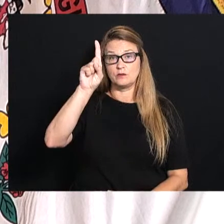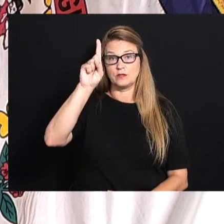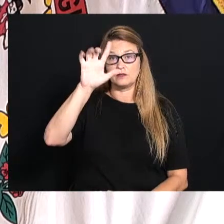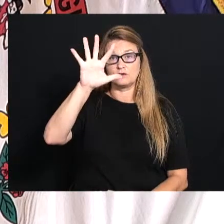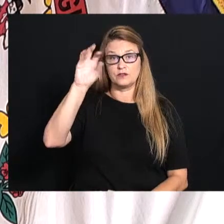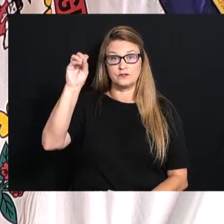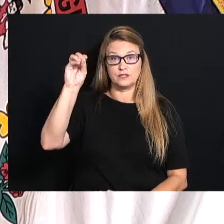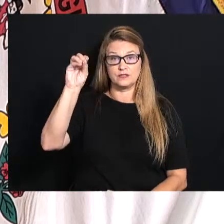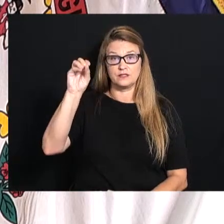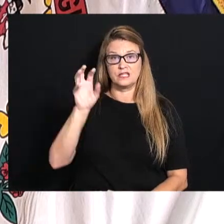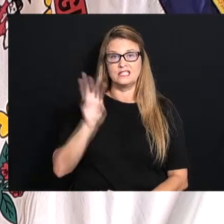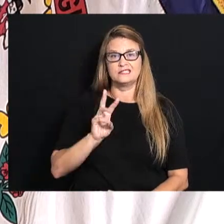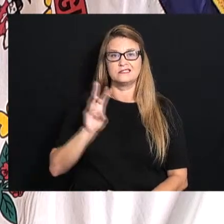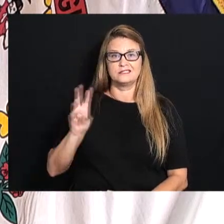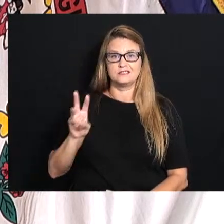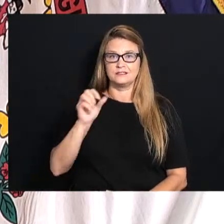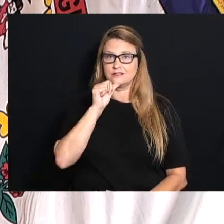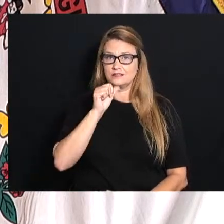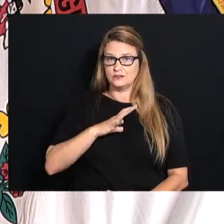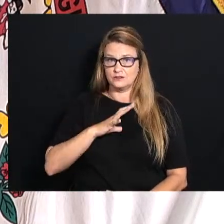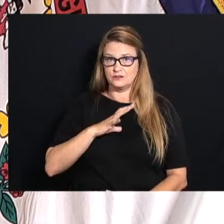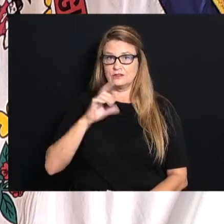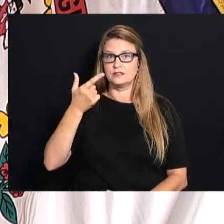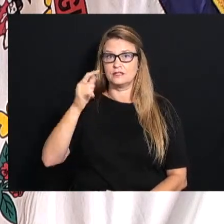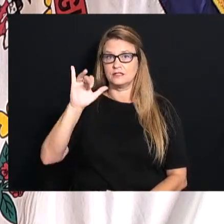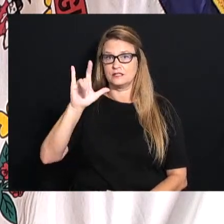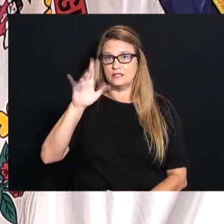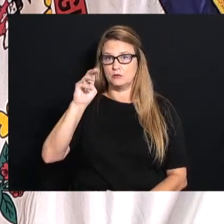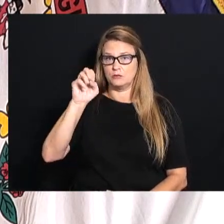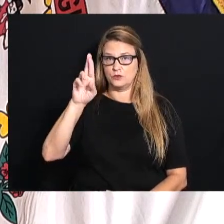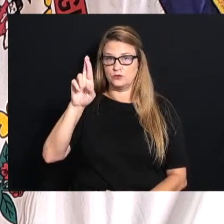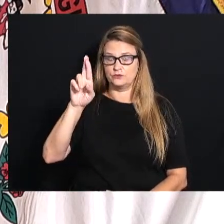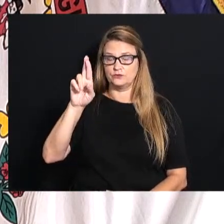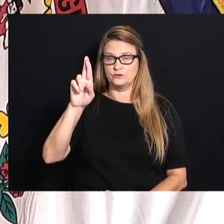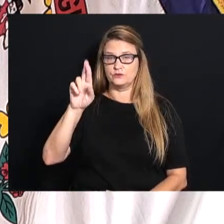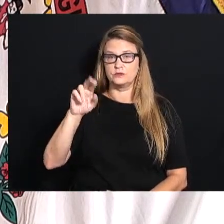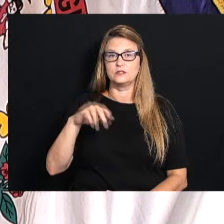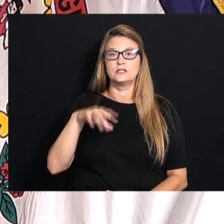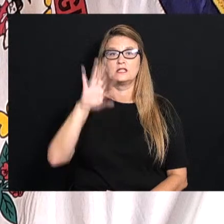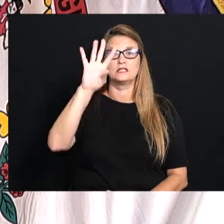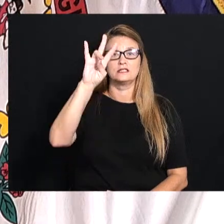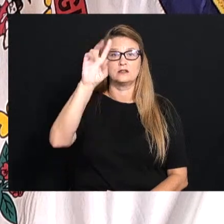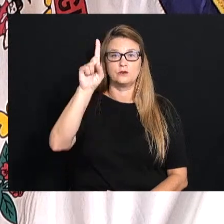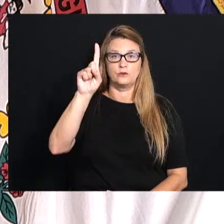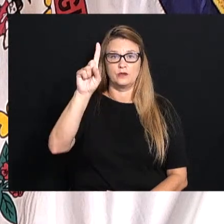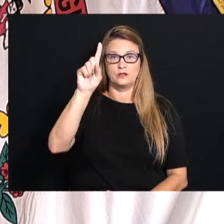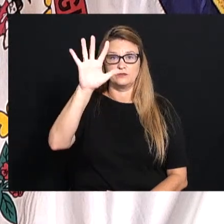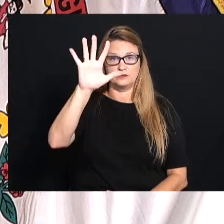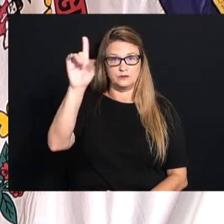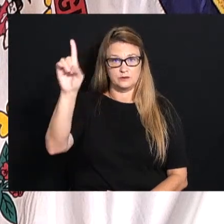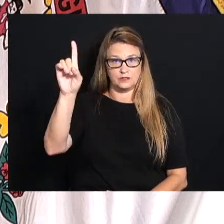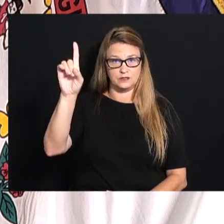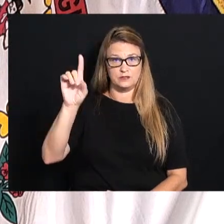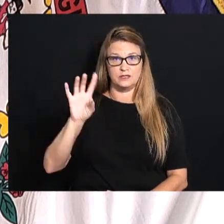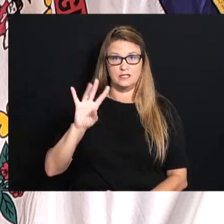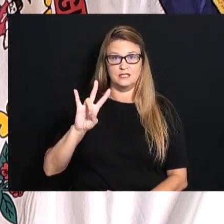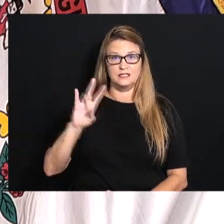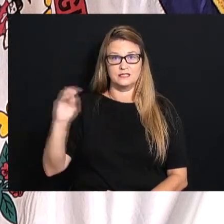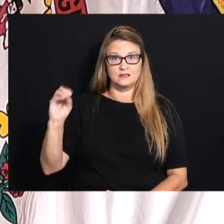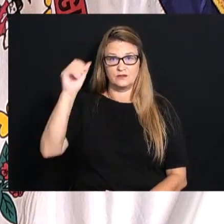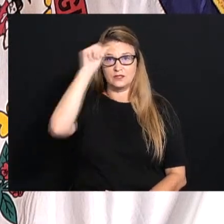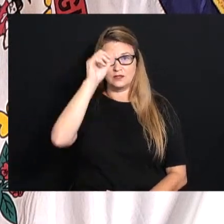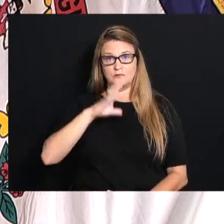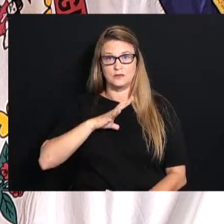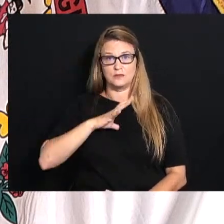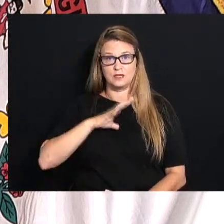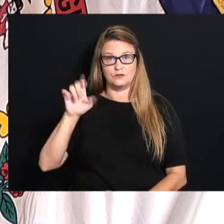7,150th death is a 66-year-old female from Gilmore County. The 7,151st death is a 70-year-old male from